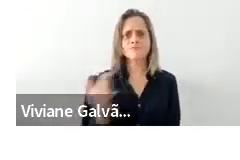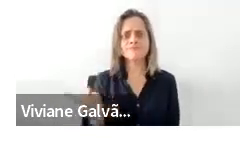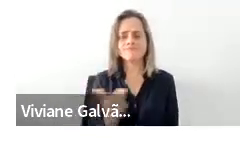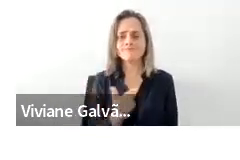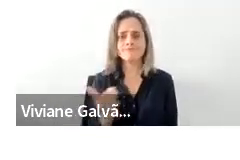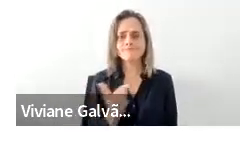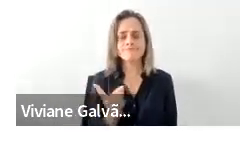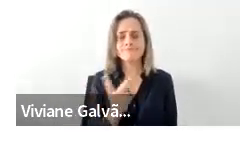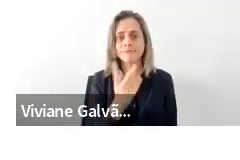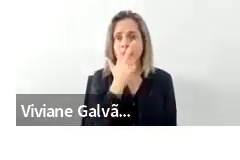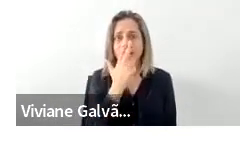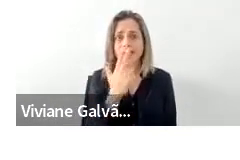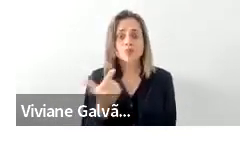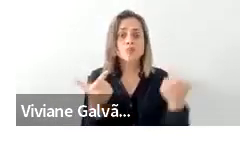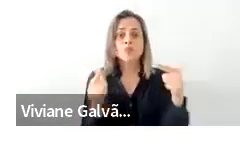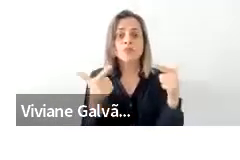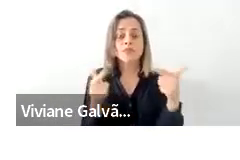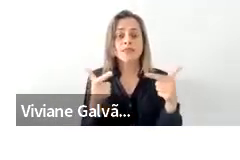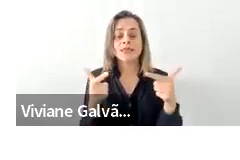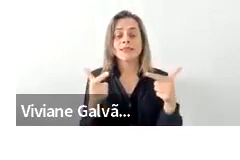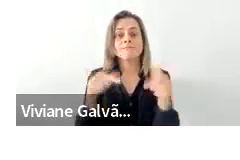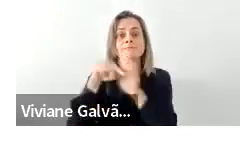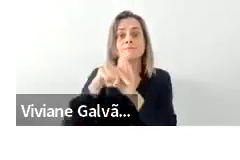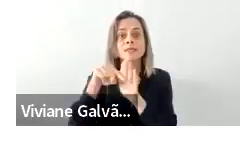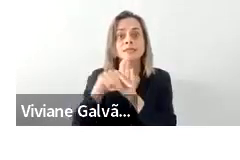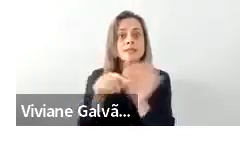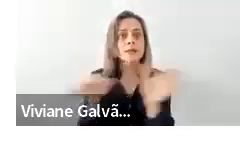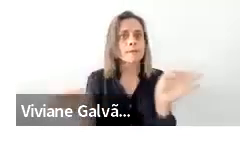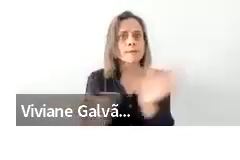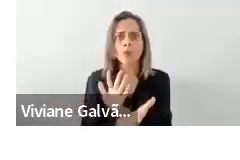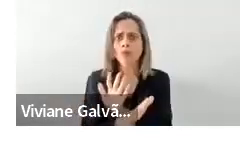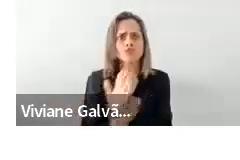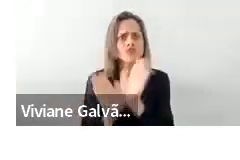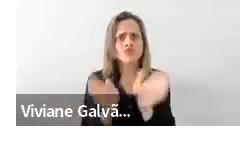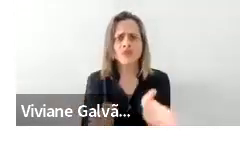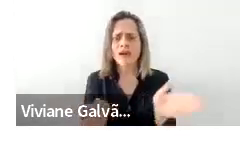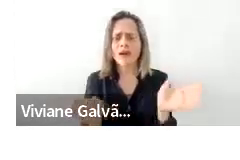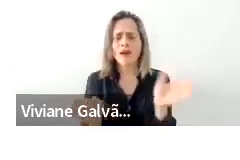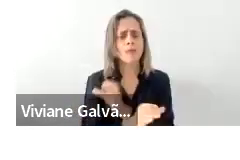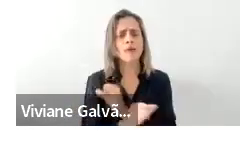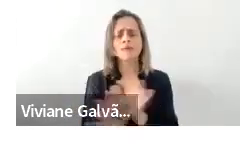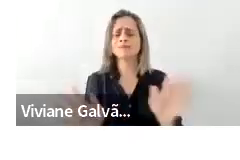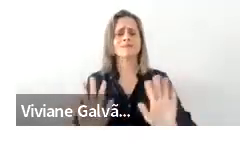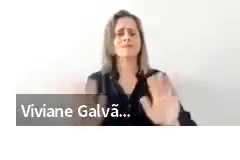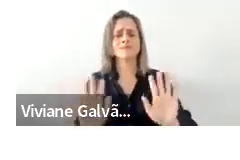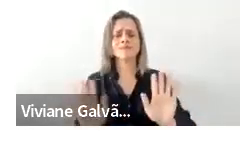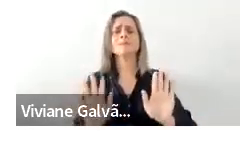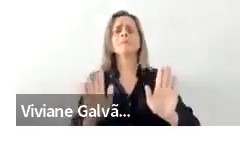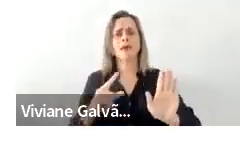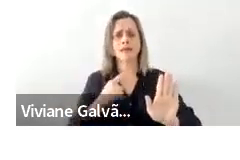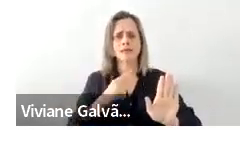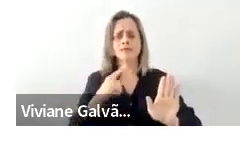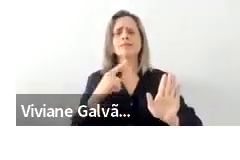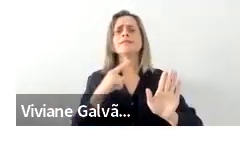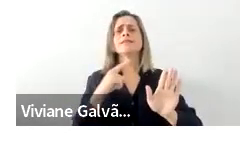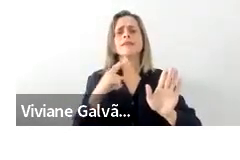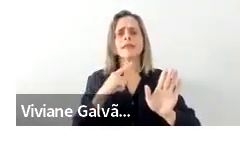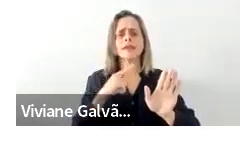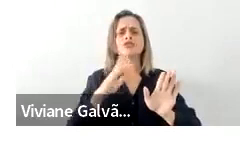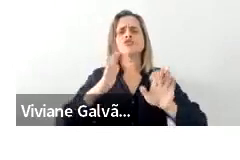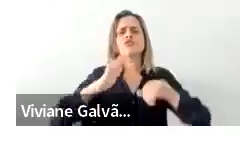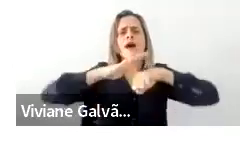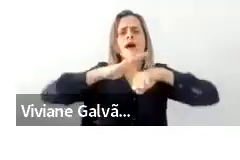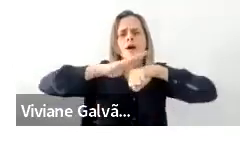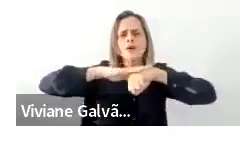but passing products of thinkers who were engaged in restless revision of their own